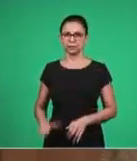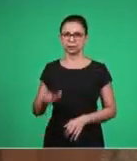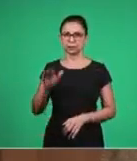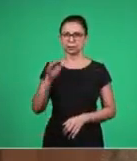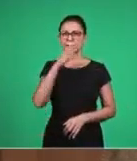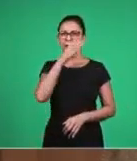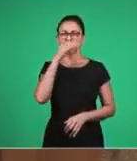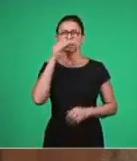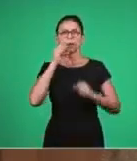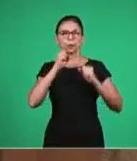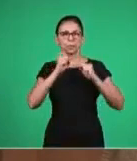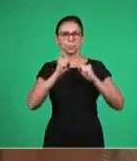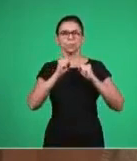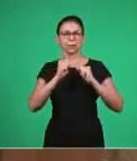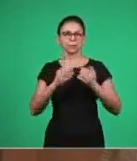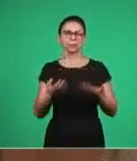the